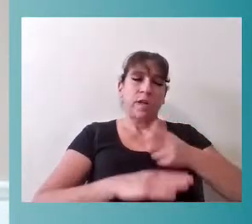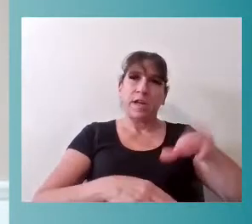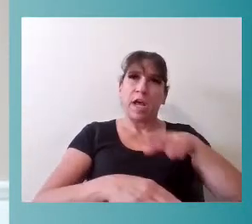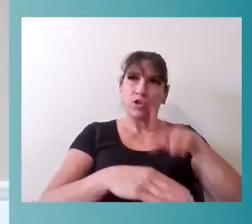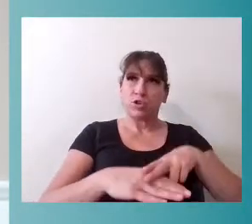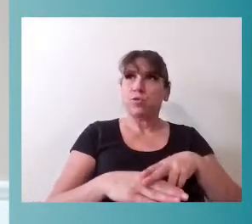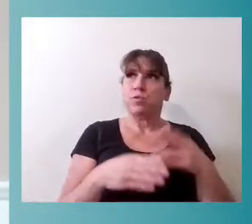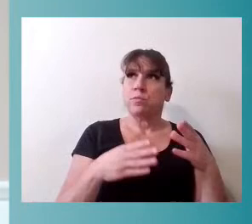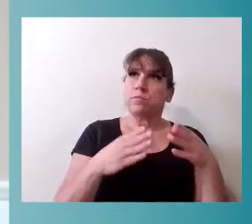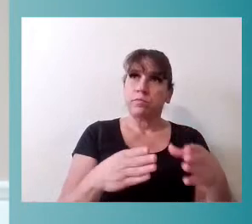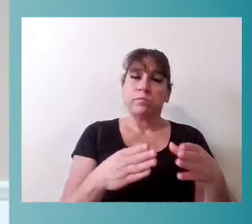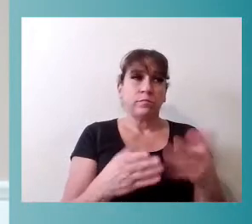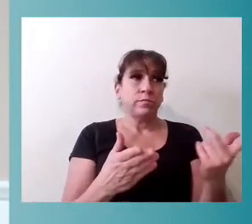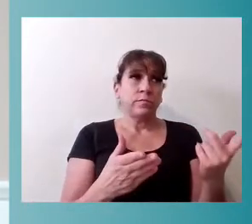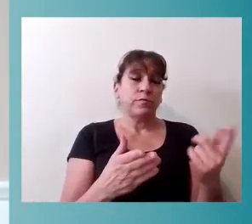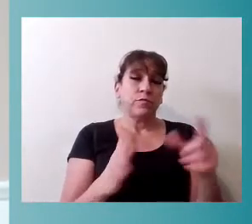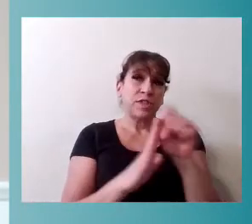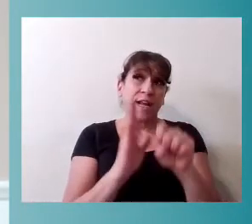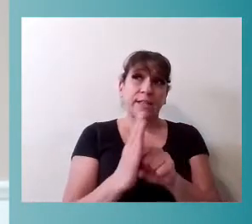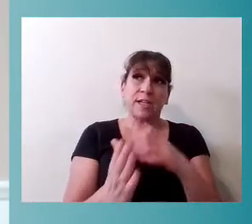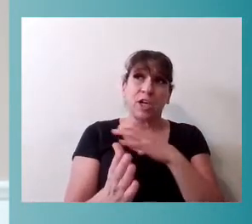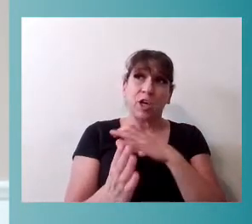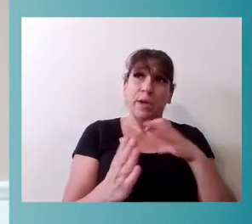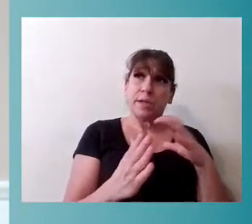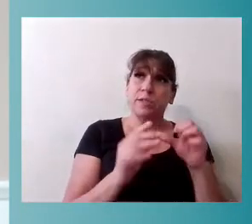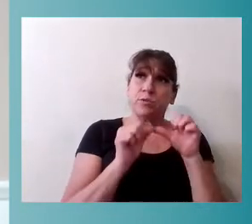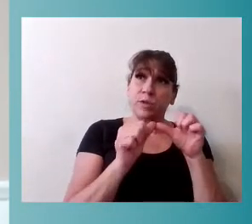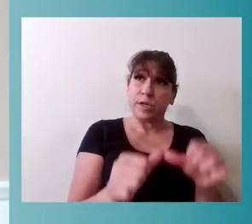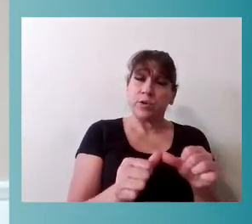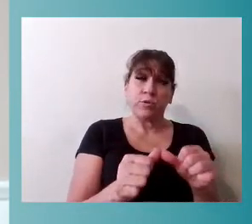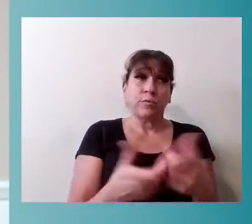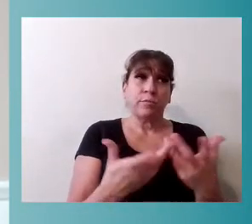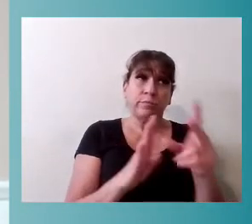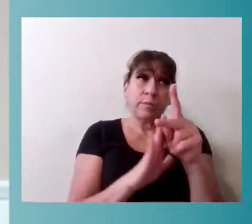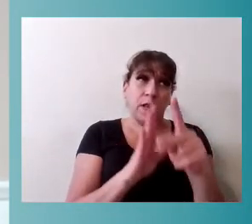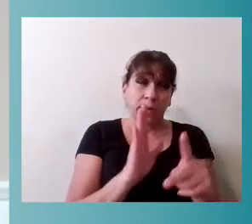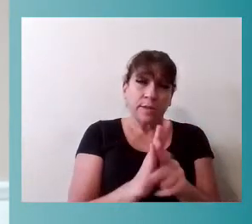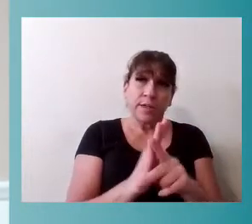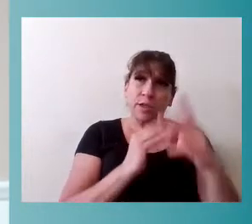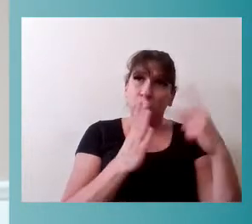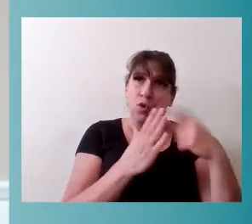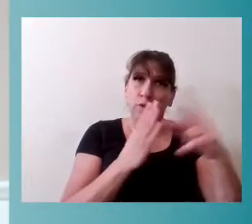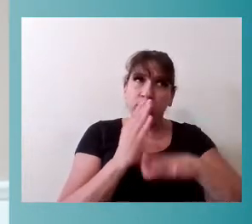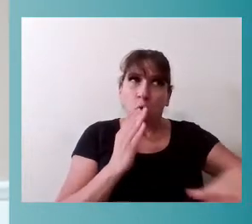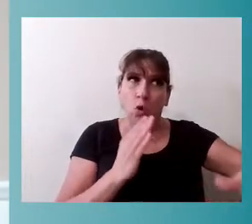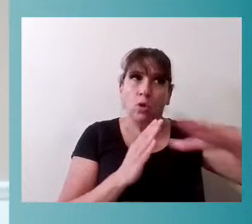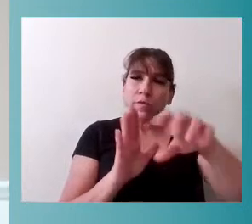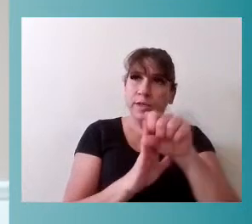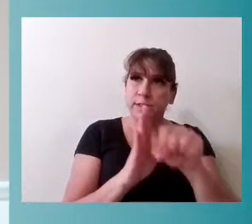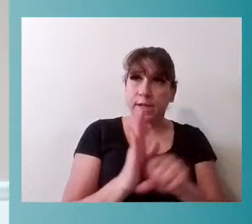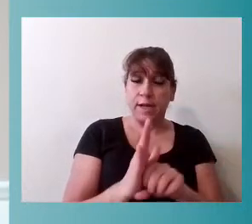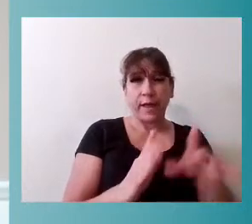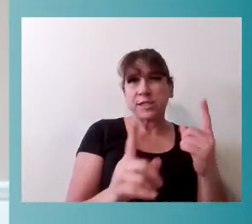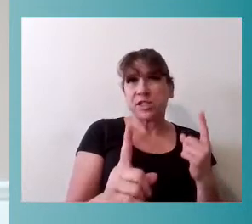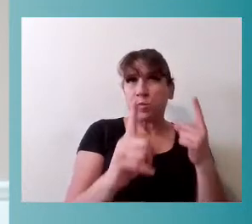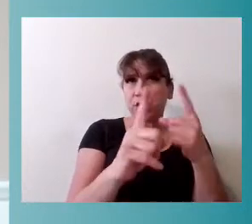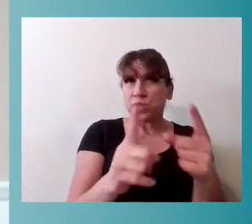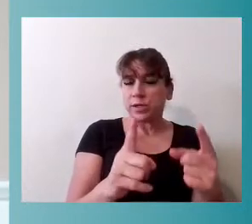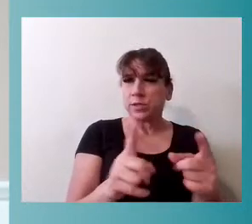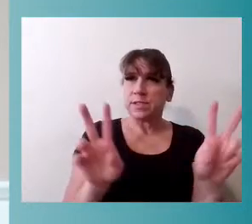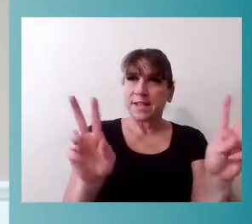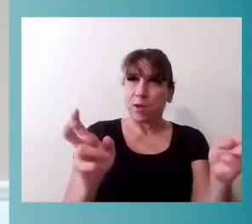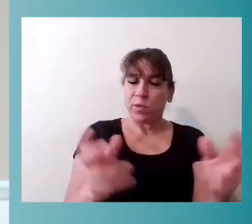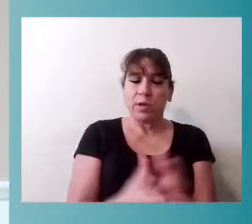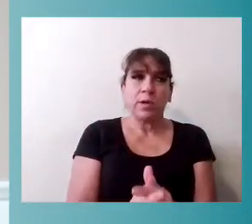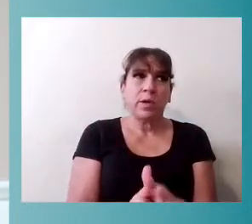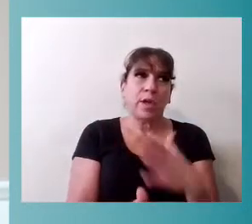communities advance trauma-responsive policies and programs across sectors. That's a quote. That's the mission statement.